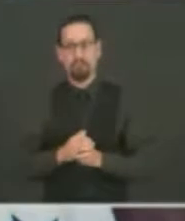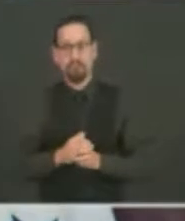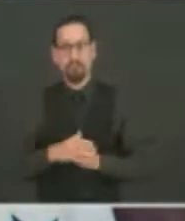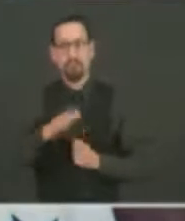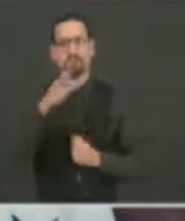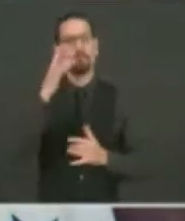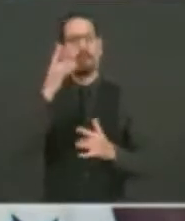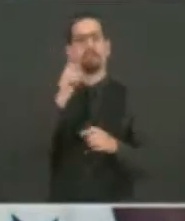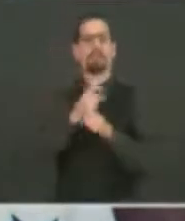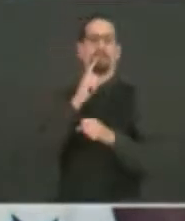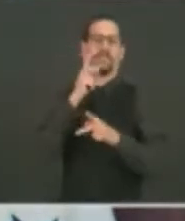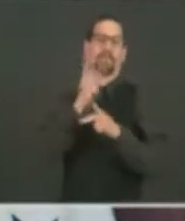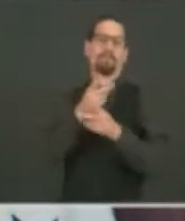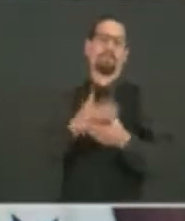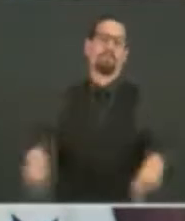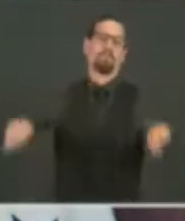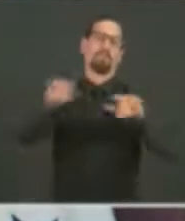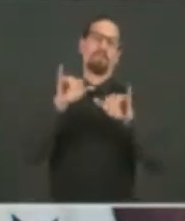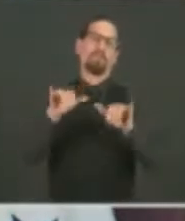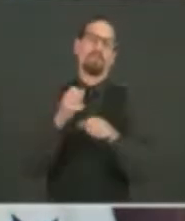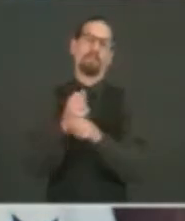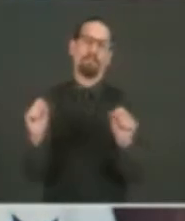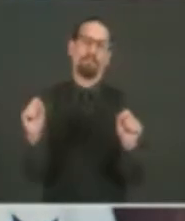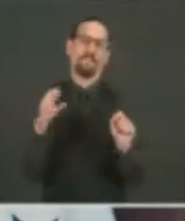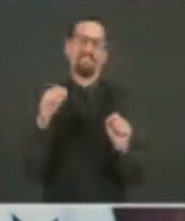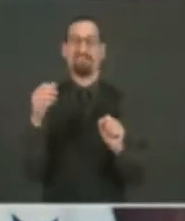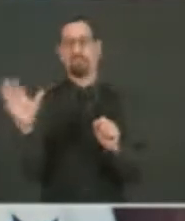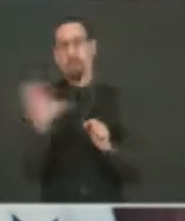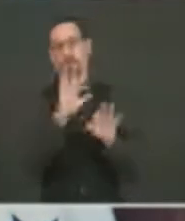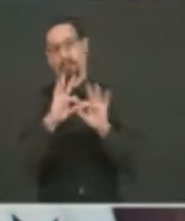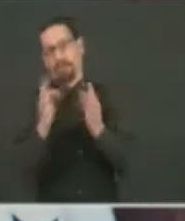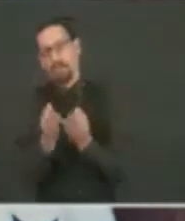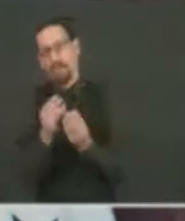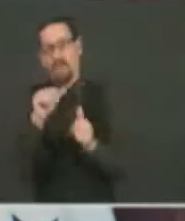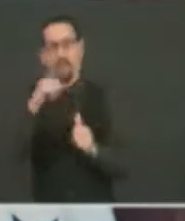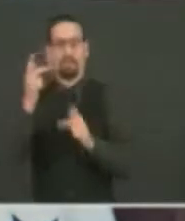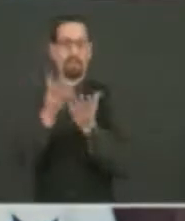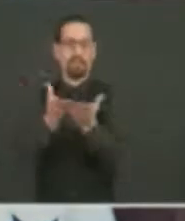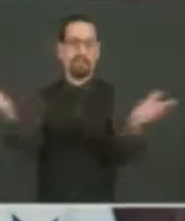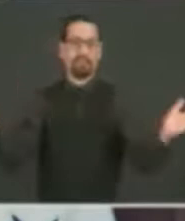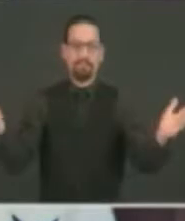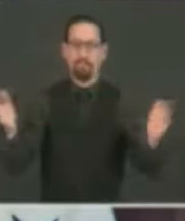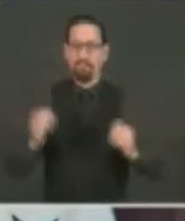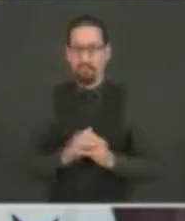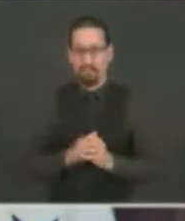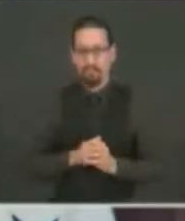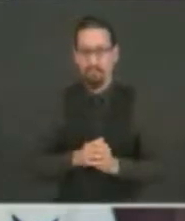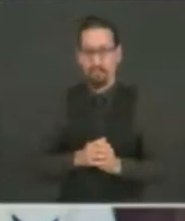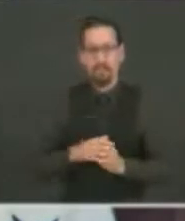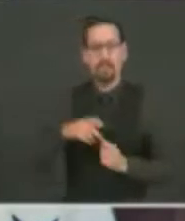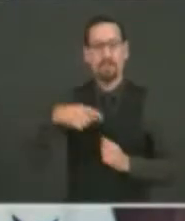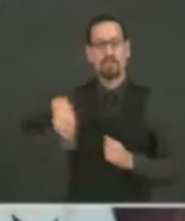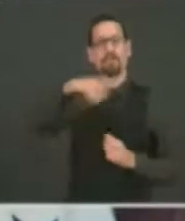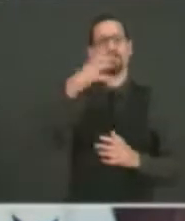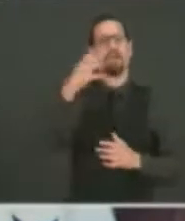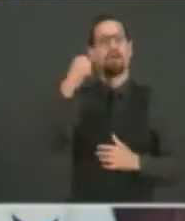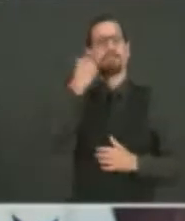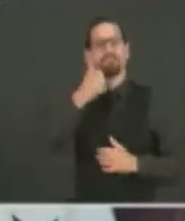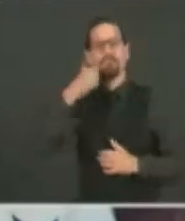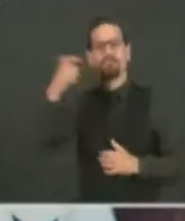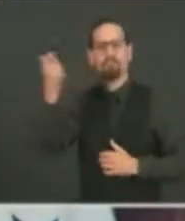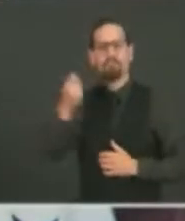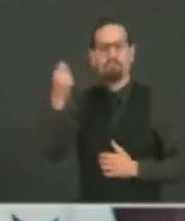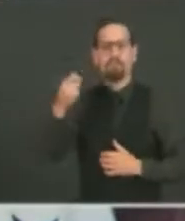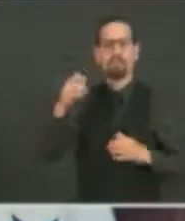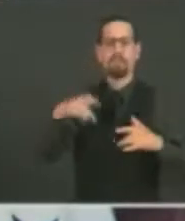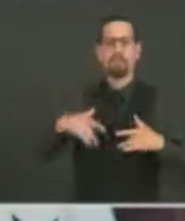frequent updates, I would encourage you to go to the governor's website and sign up for daily email updates. You can